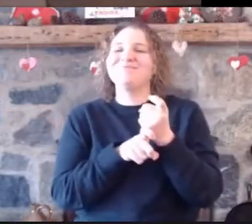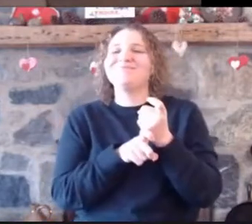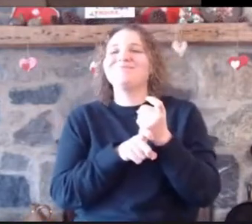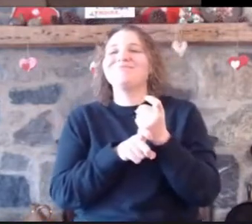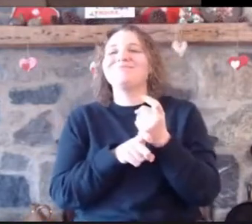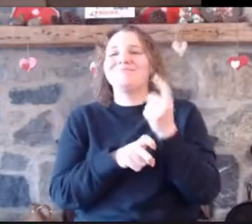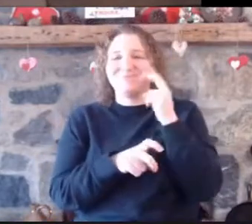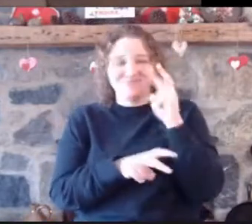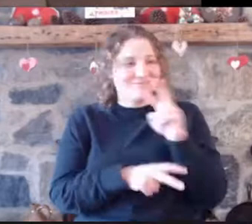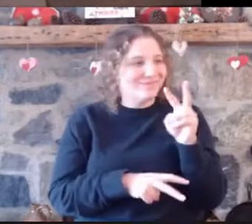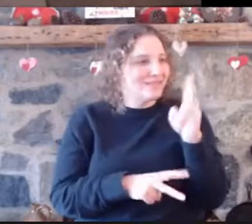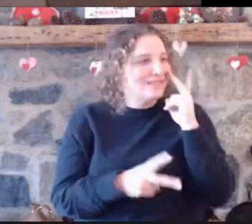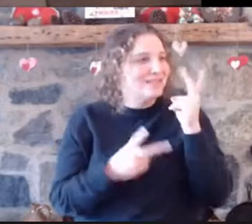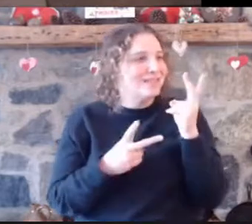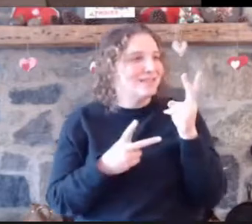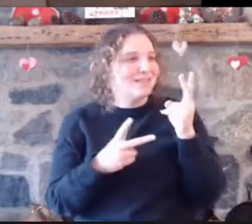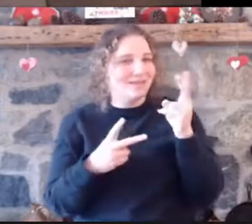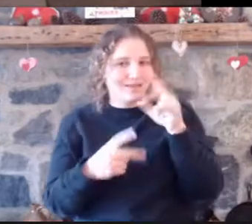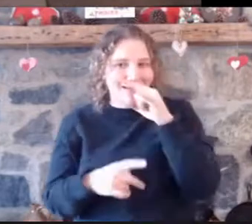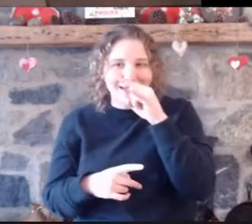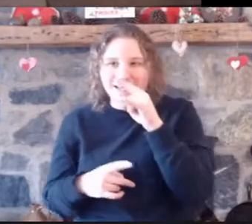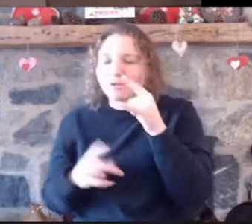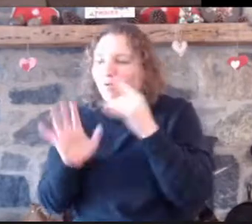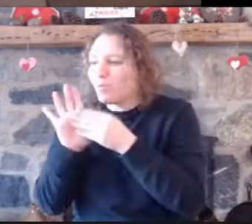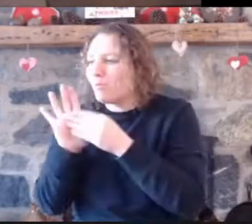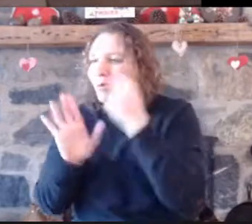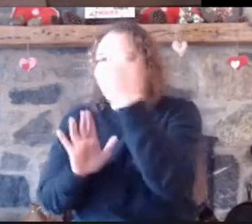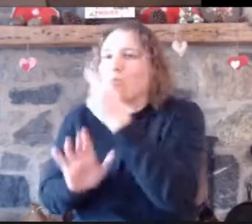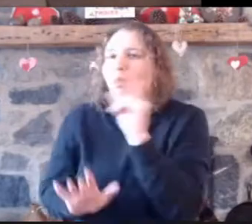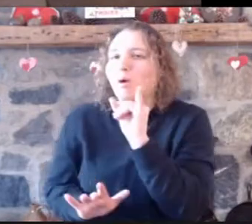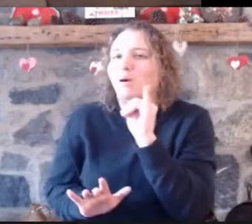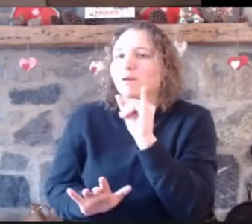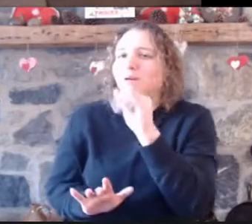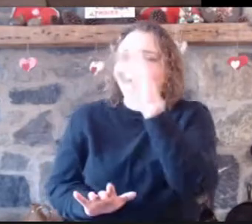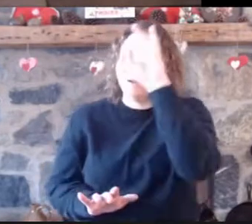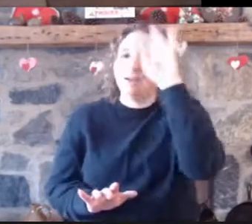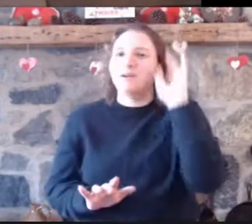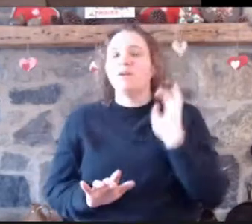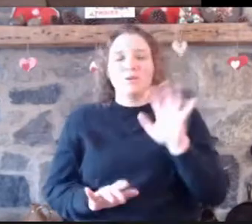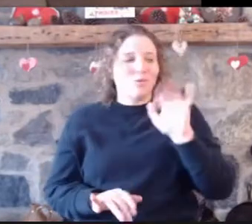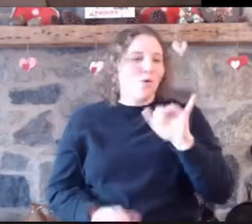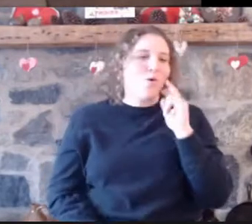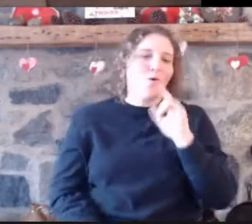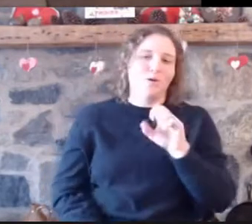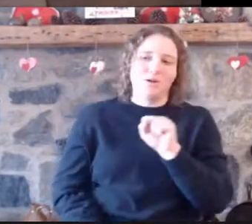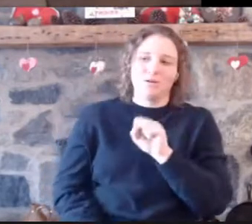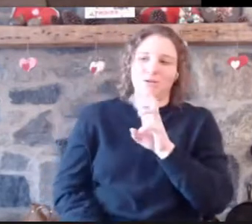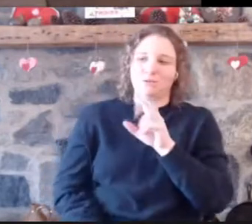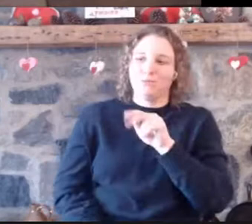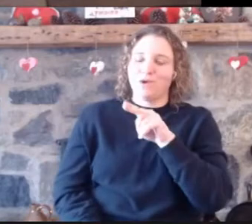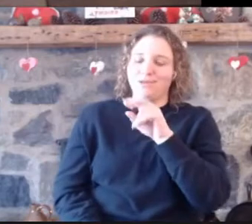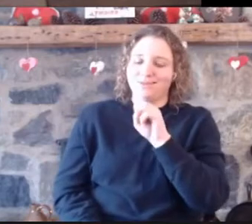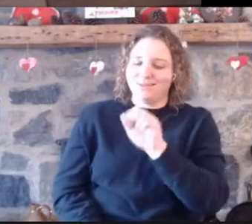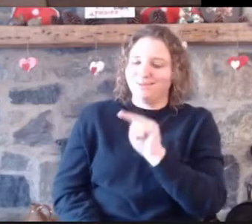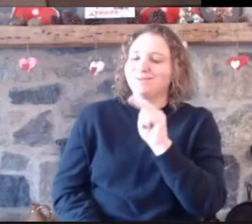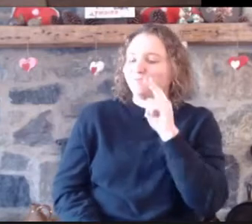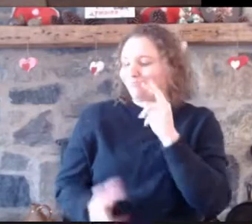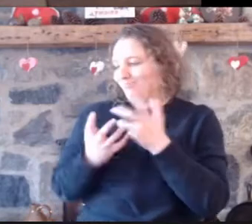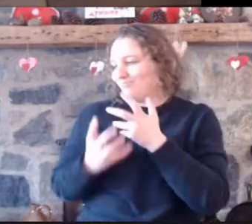kid that is. Like, you can just, you can pick it out. I know we're guilty of that too, but that's a Swanson. Yeah, that's one.